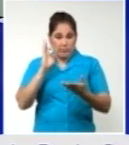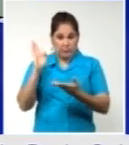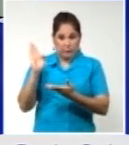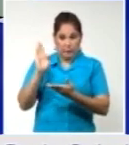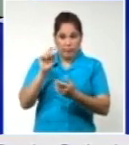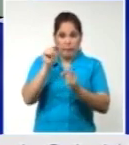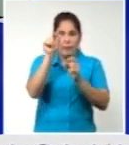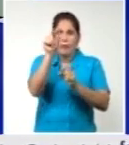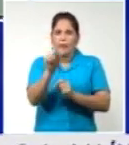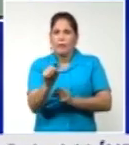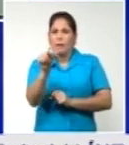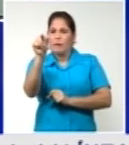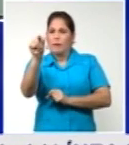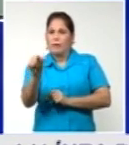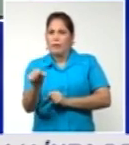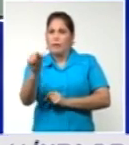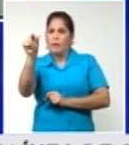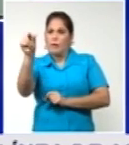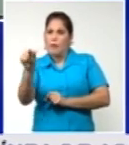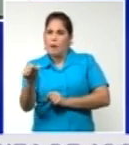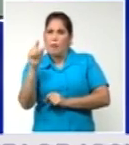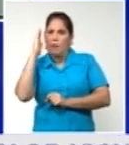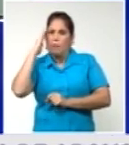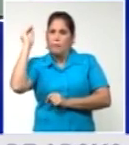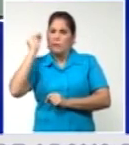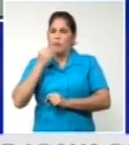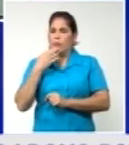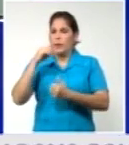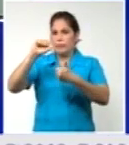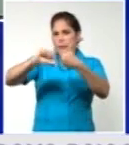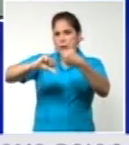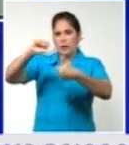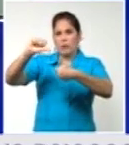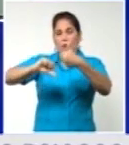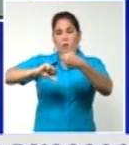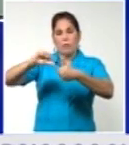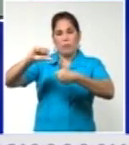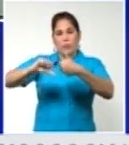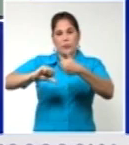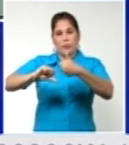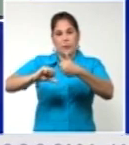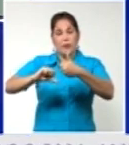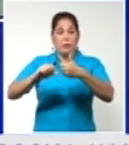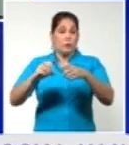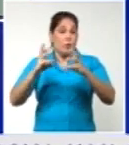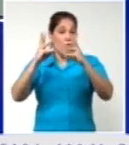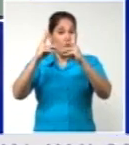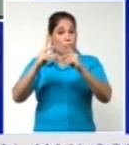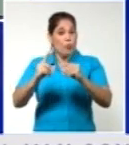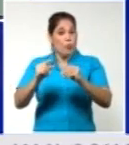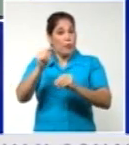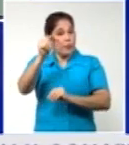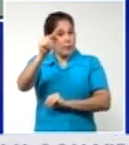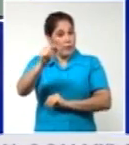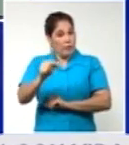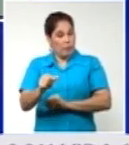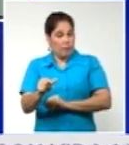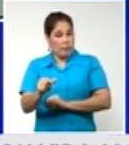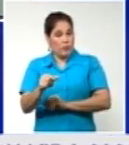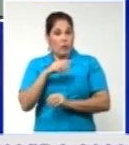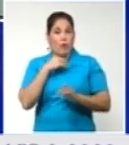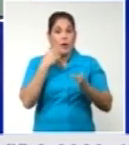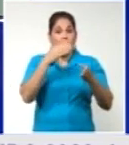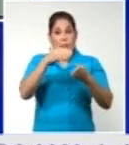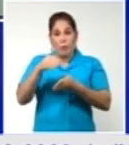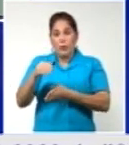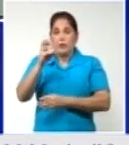related fatalities, and the red line the mortality rate per month. As you can see, there was a high number of cases